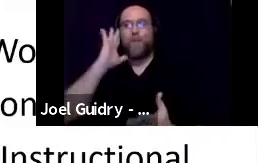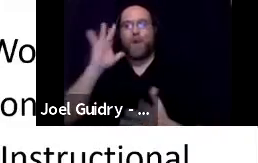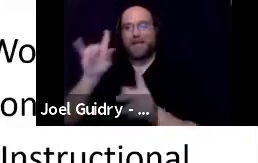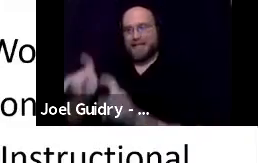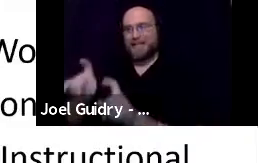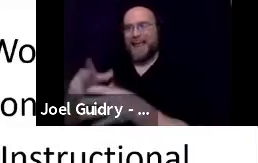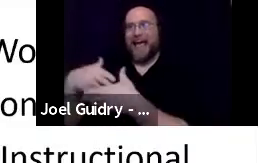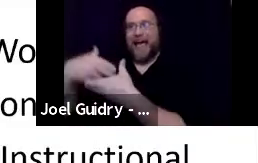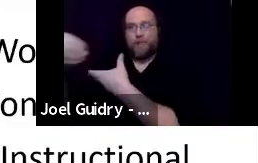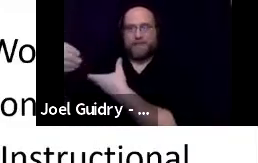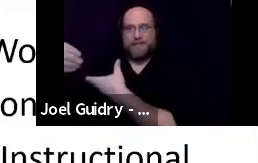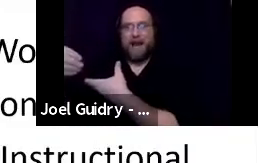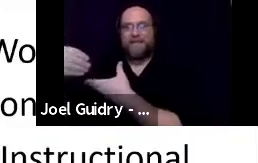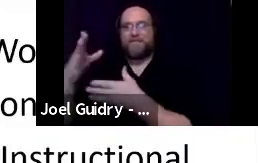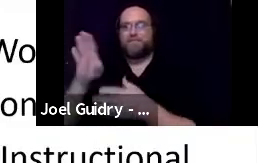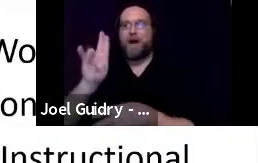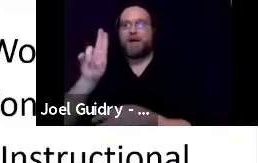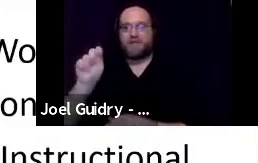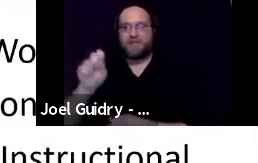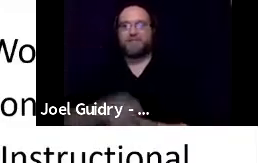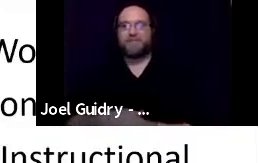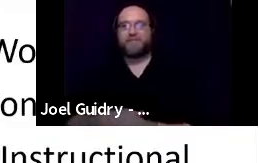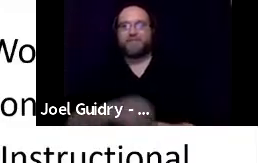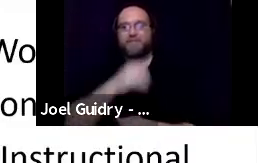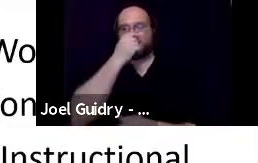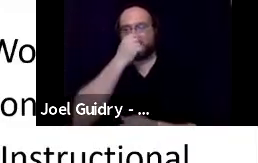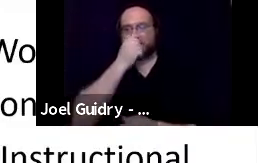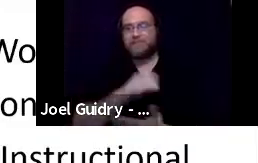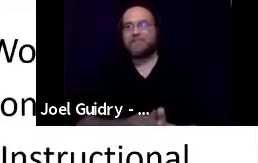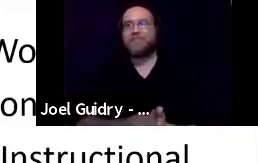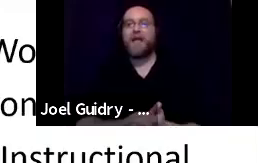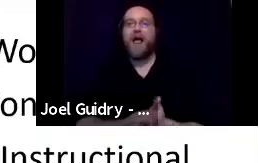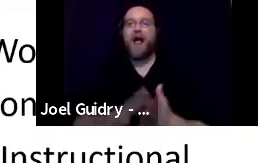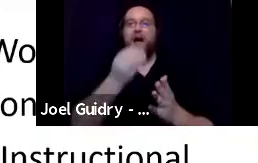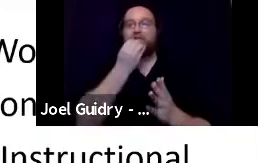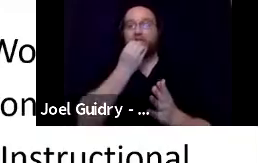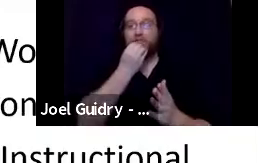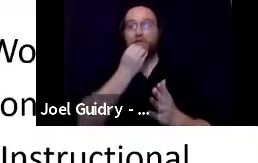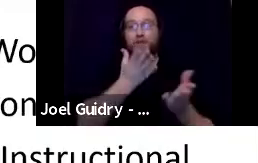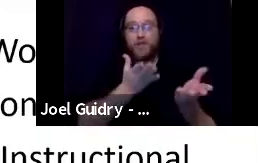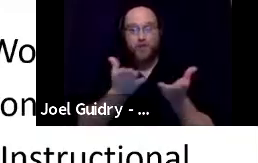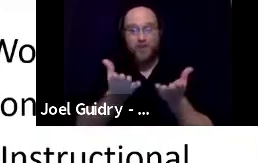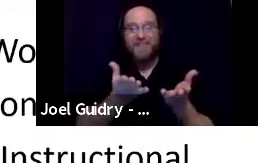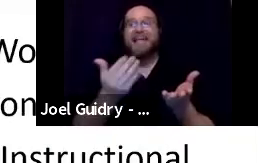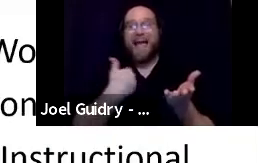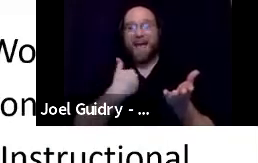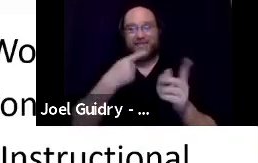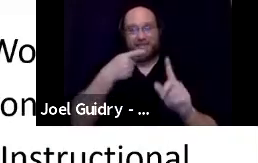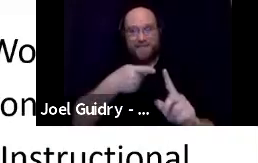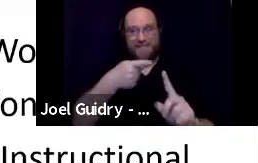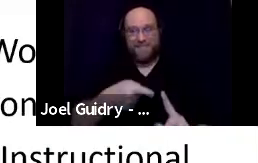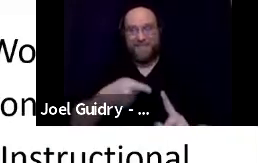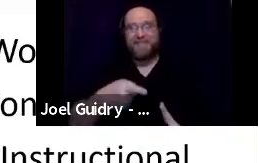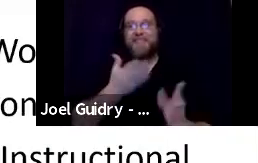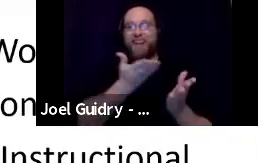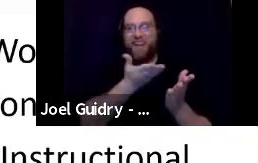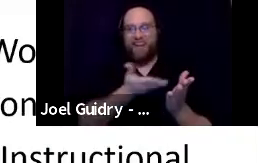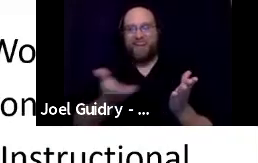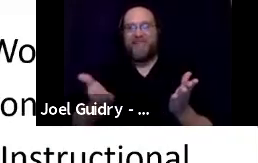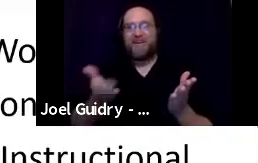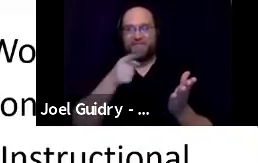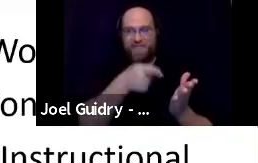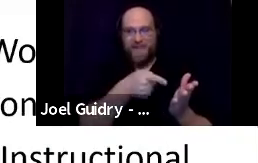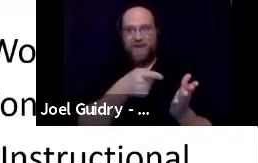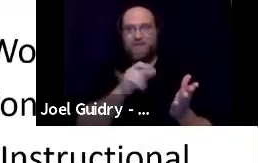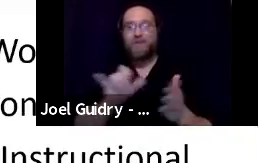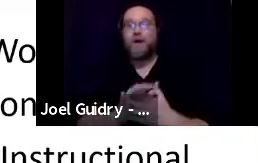food service areas, there is also specifics there. In general, when it's just the food service staff